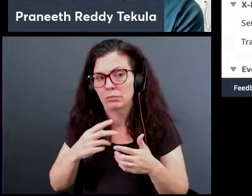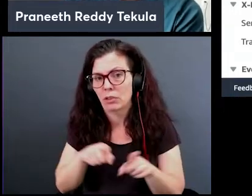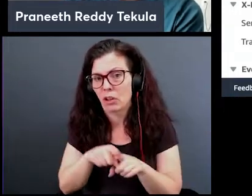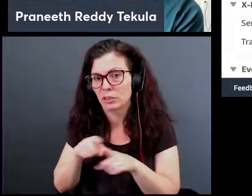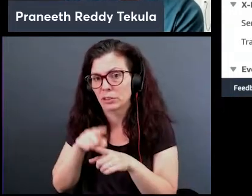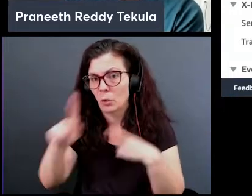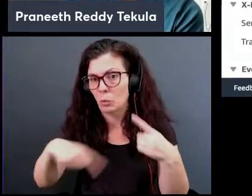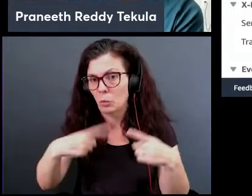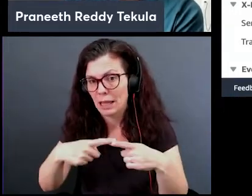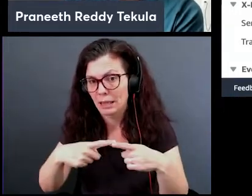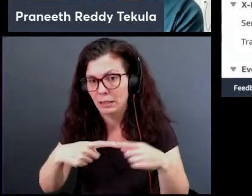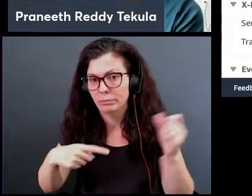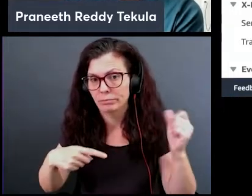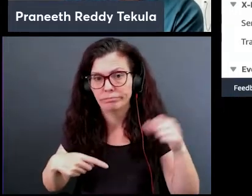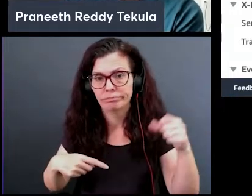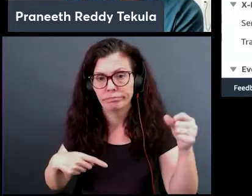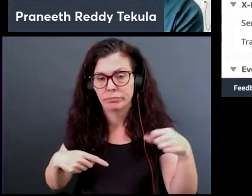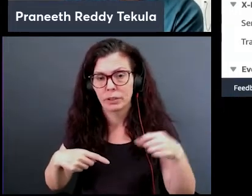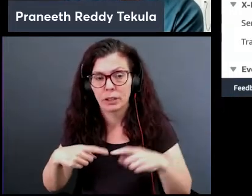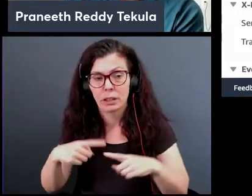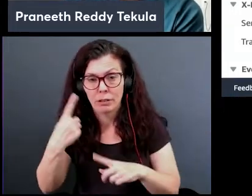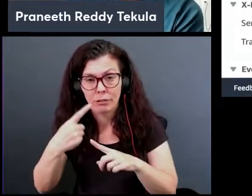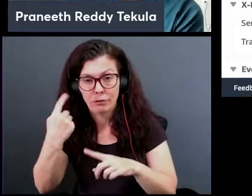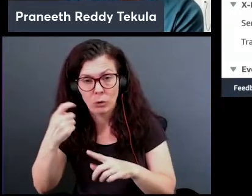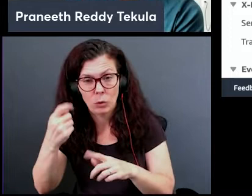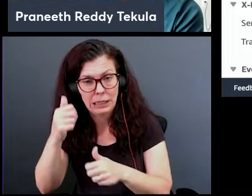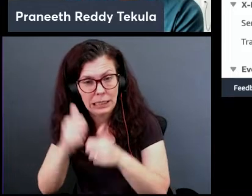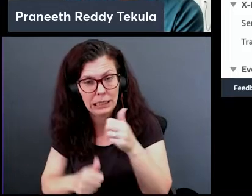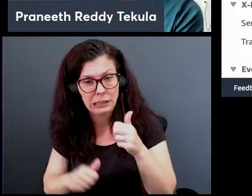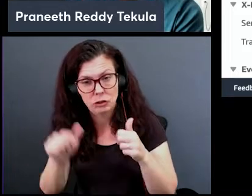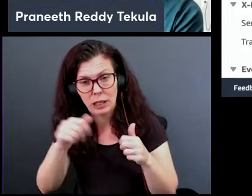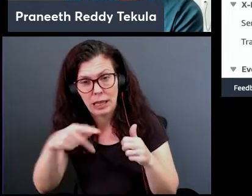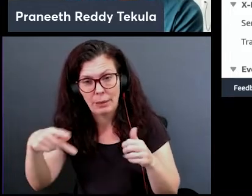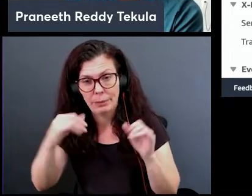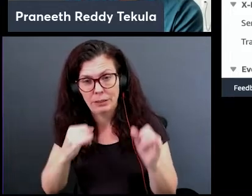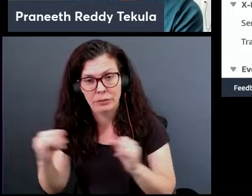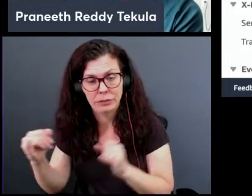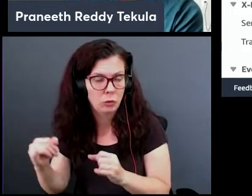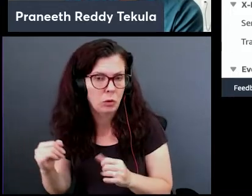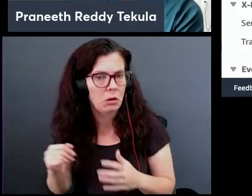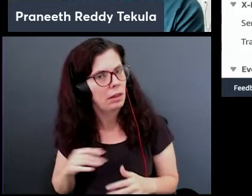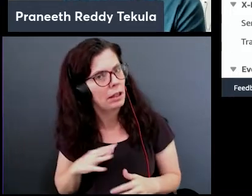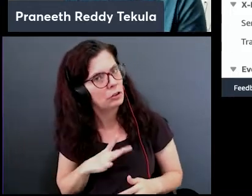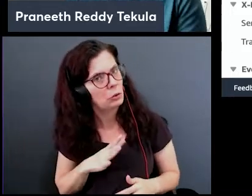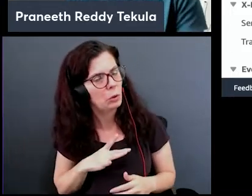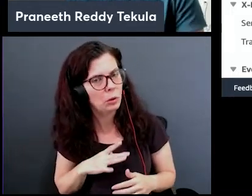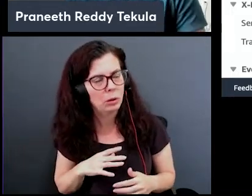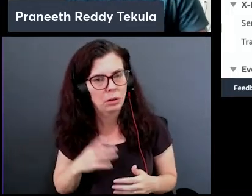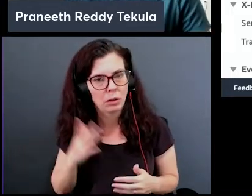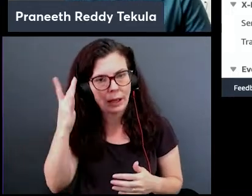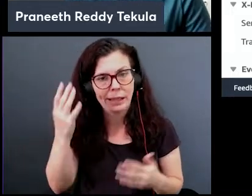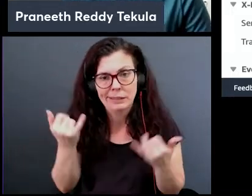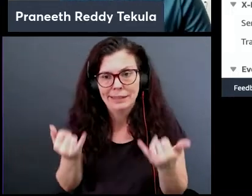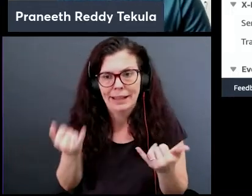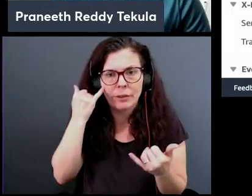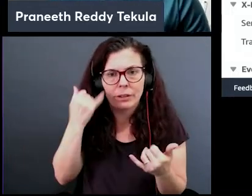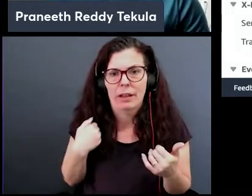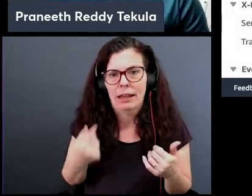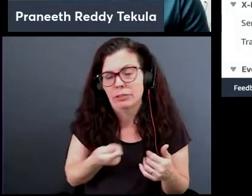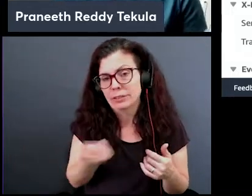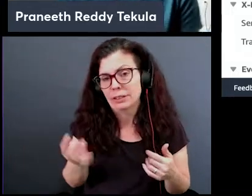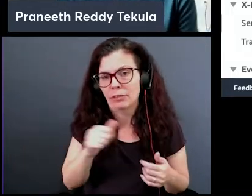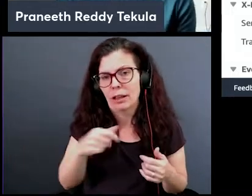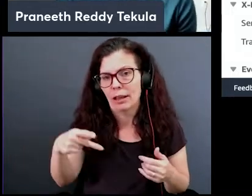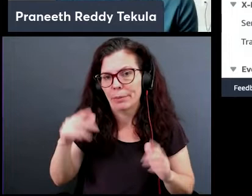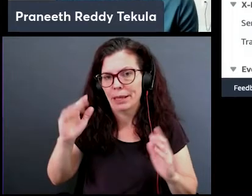uh, for each of these apps individually, which is pretty cool because now if I have several apps, I could compare them to one